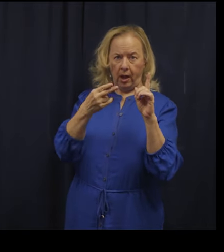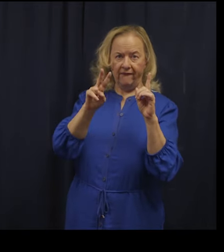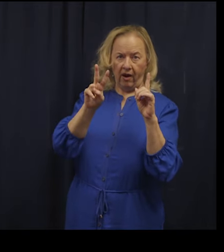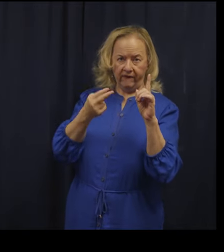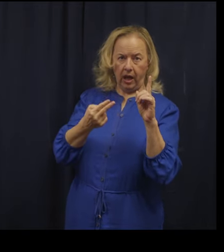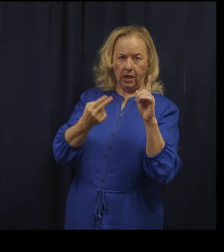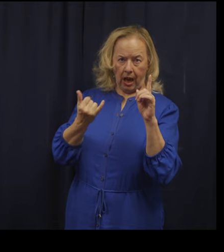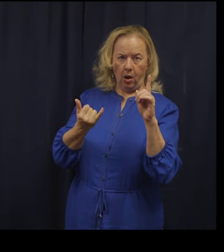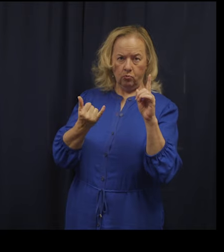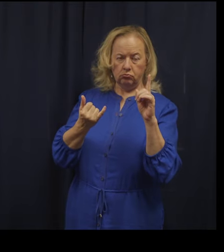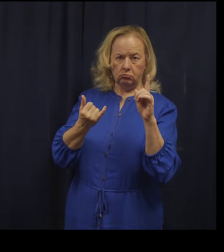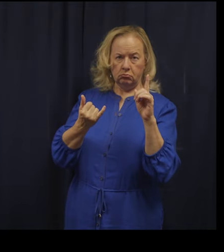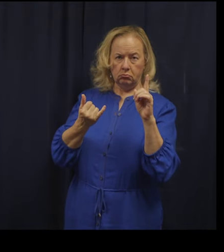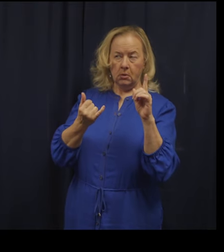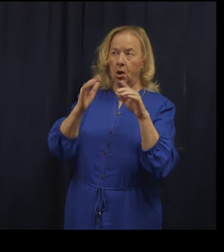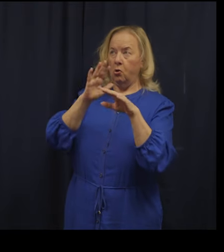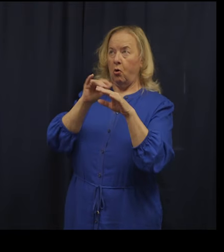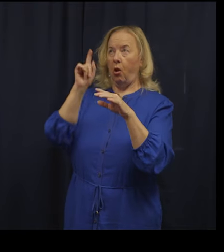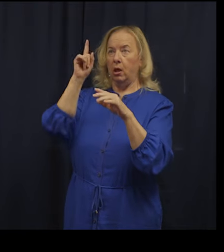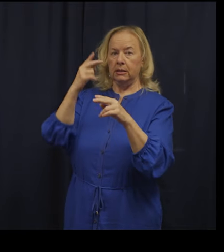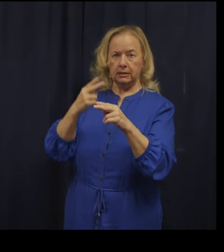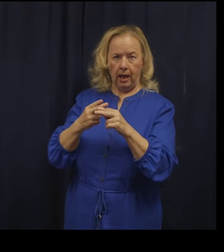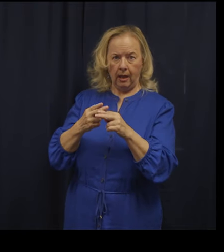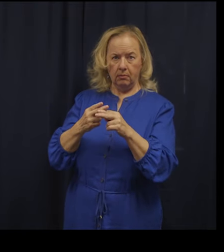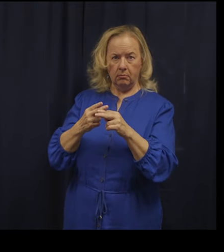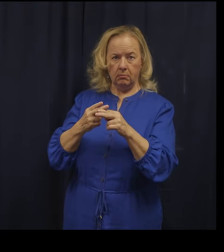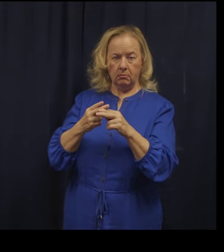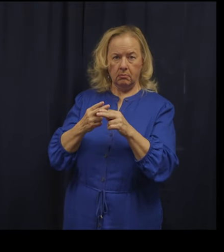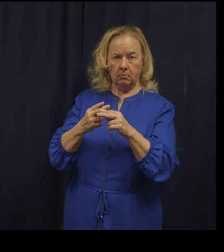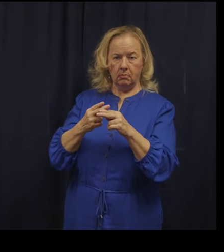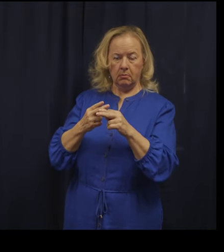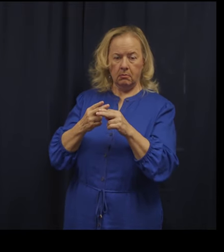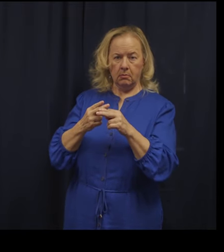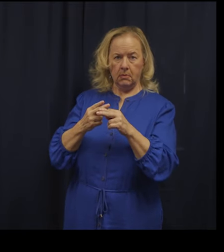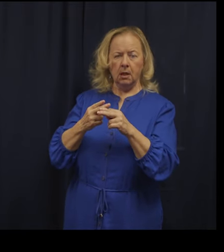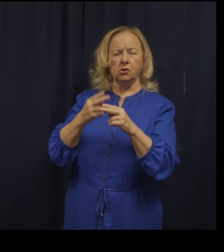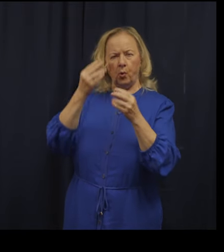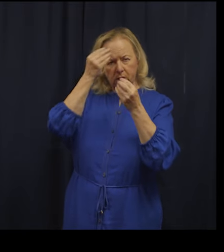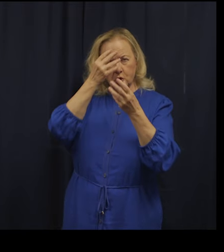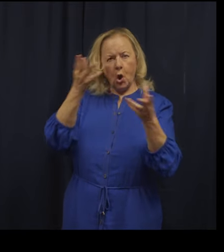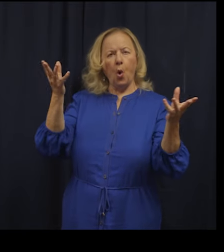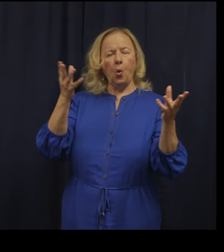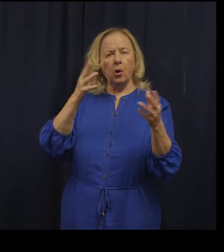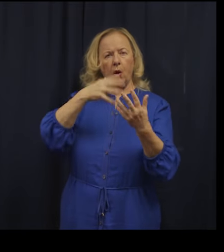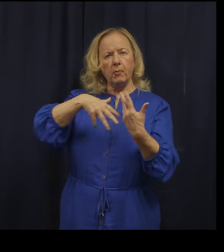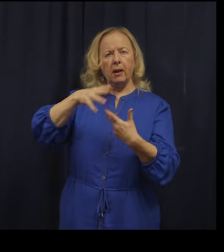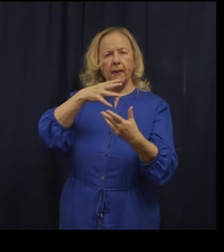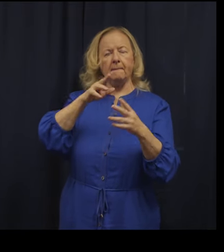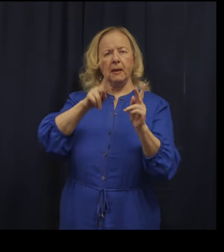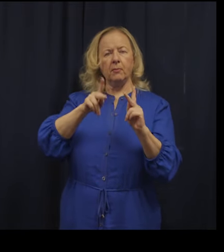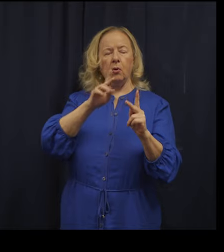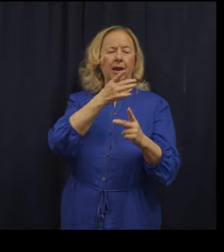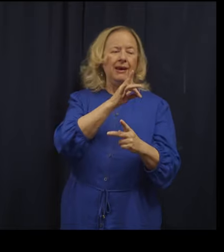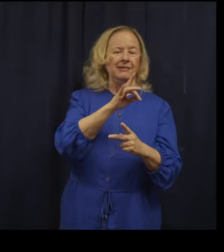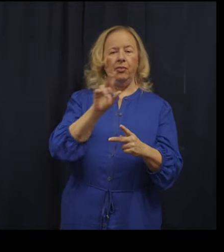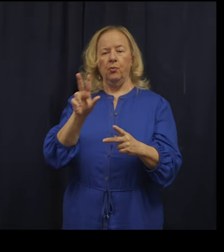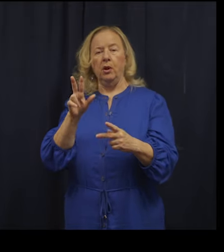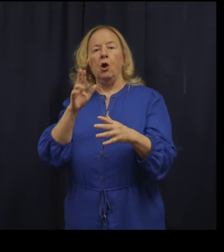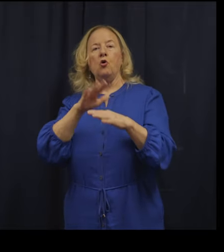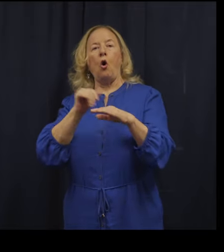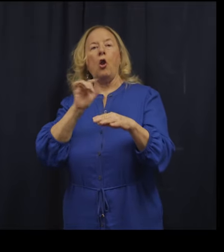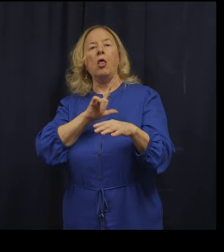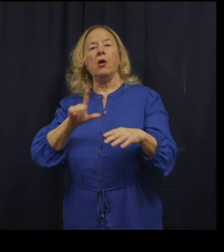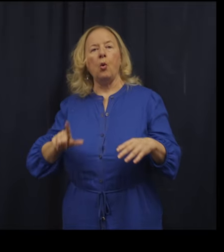Yud-Heh-Vav-Heh now. Call upon his name, make known his deeds among the people. Psalm 18:3, I will call upon